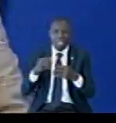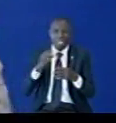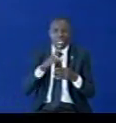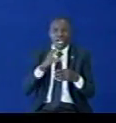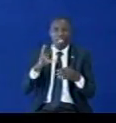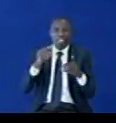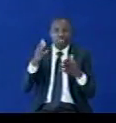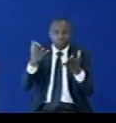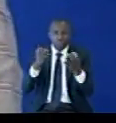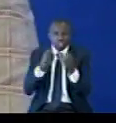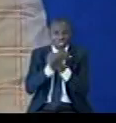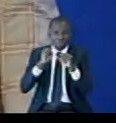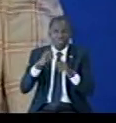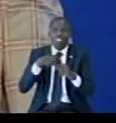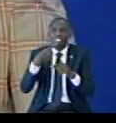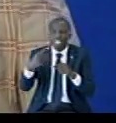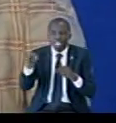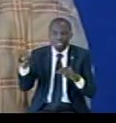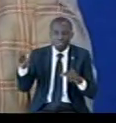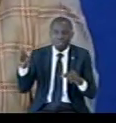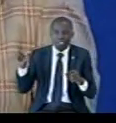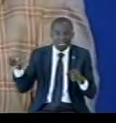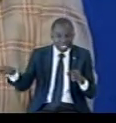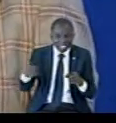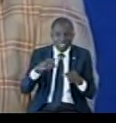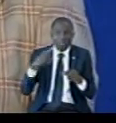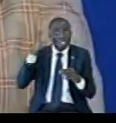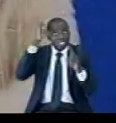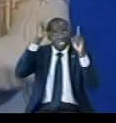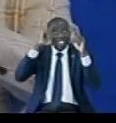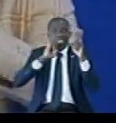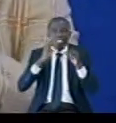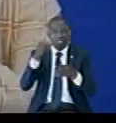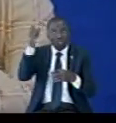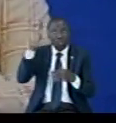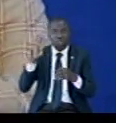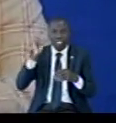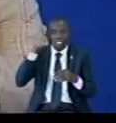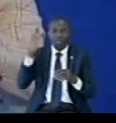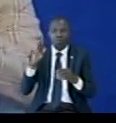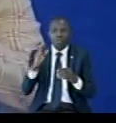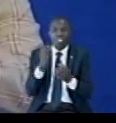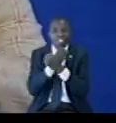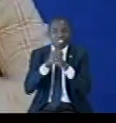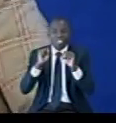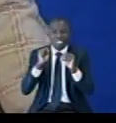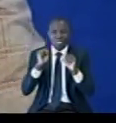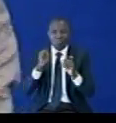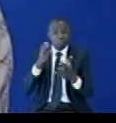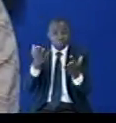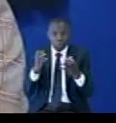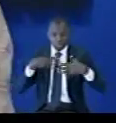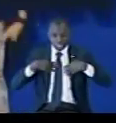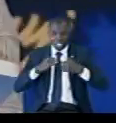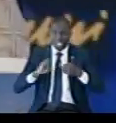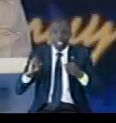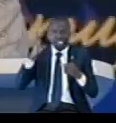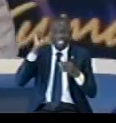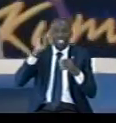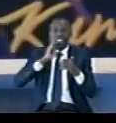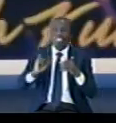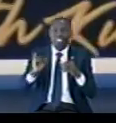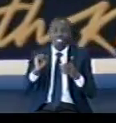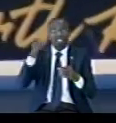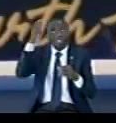Tell them that he is God and is going to save. They want healing. Tell them that he is